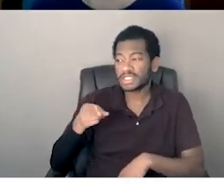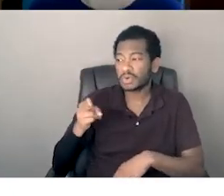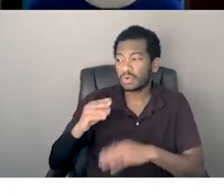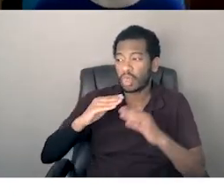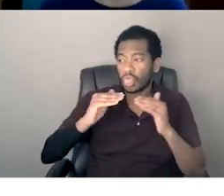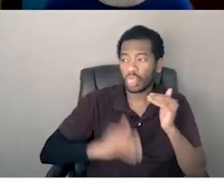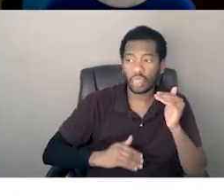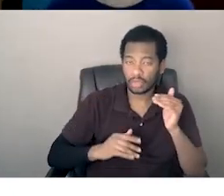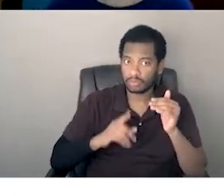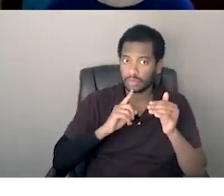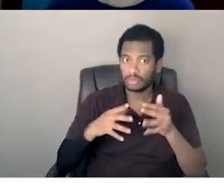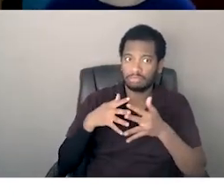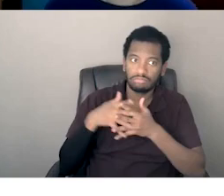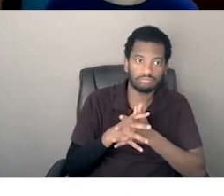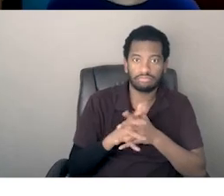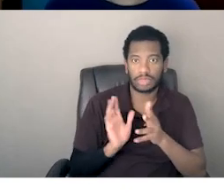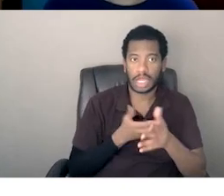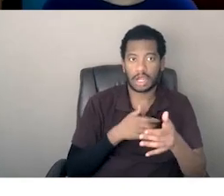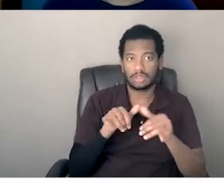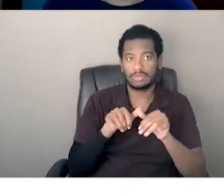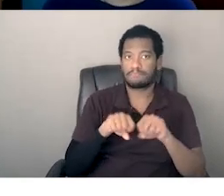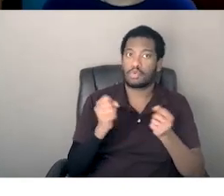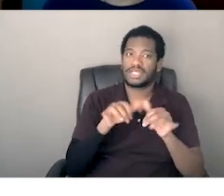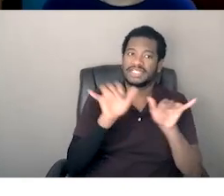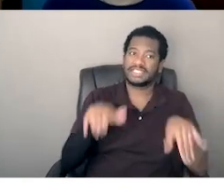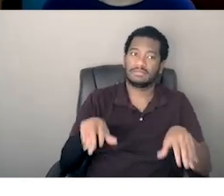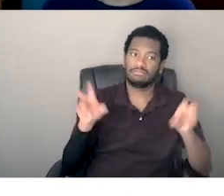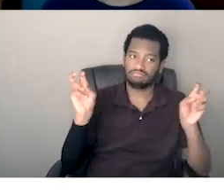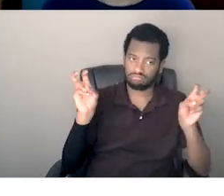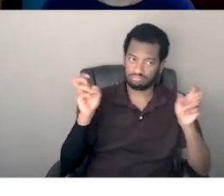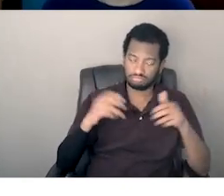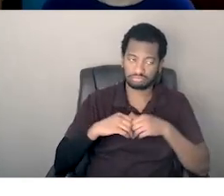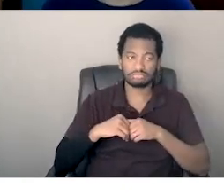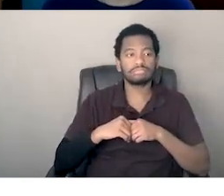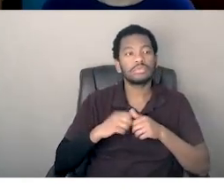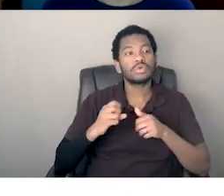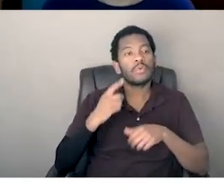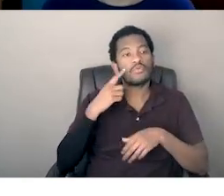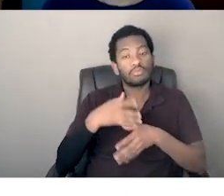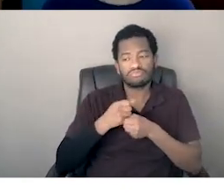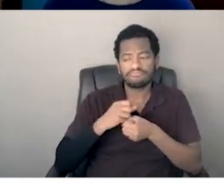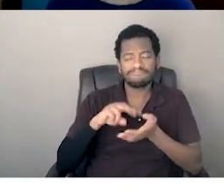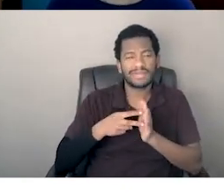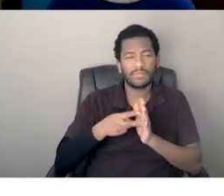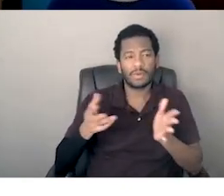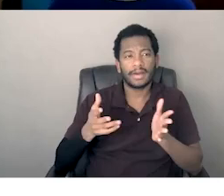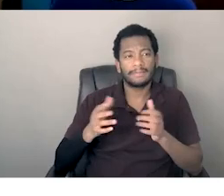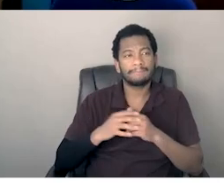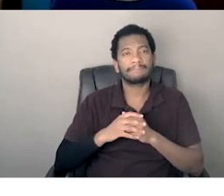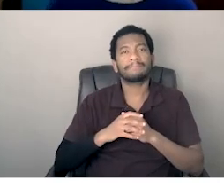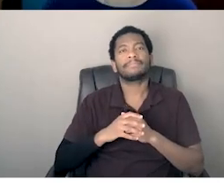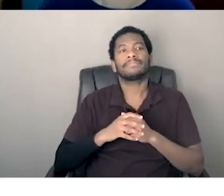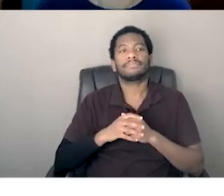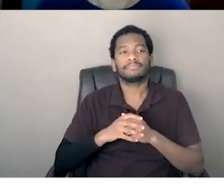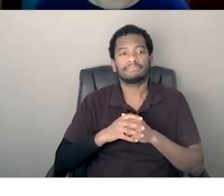into the systems that are broken. So what does that mean for procuring agencies? It means